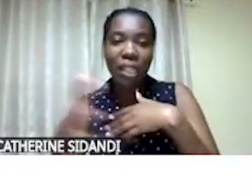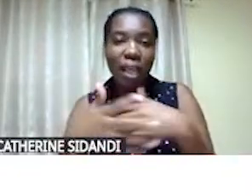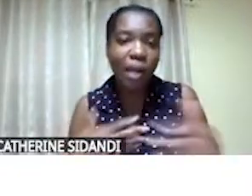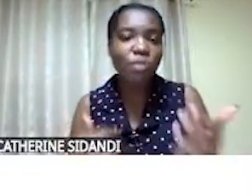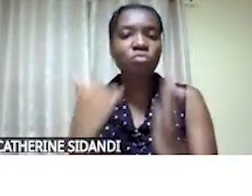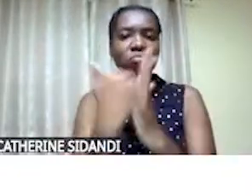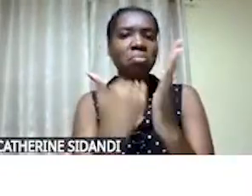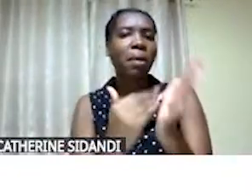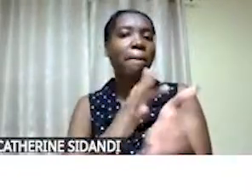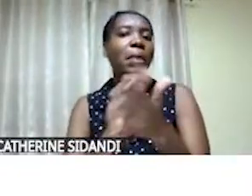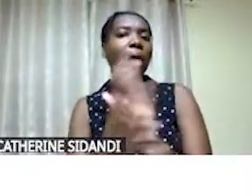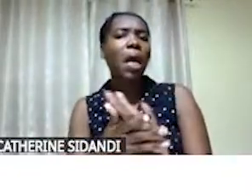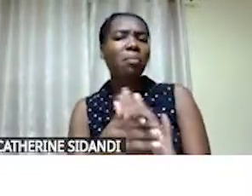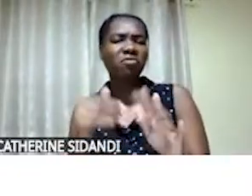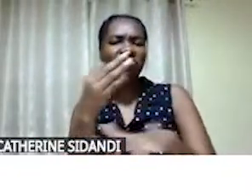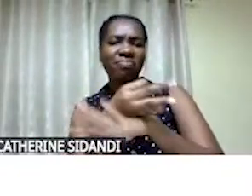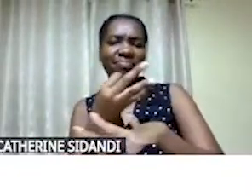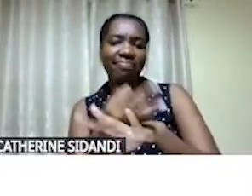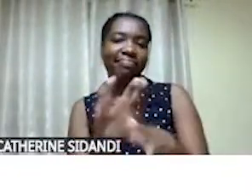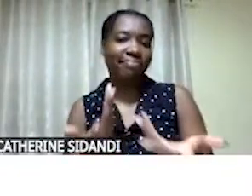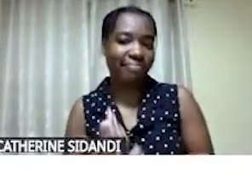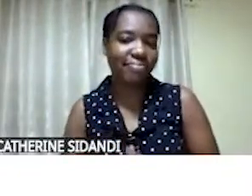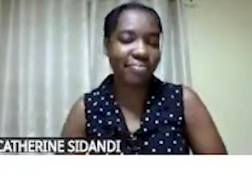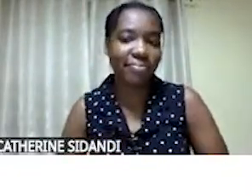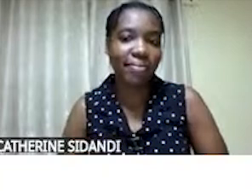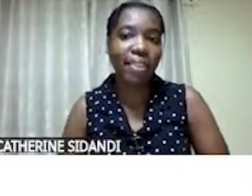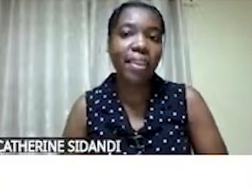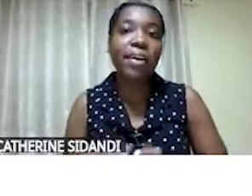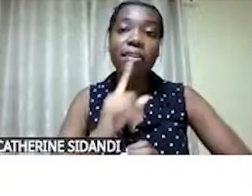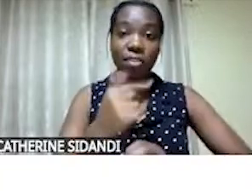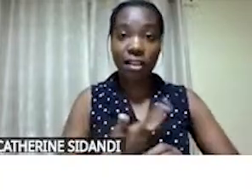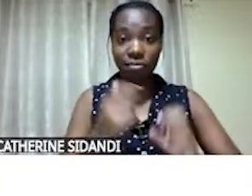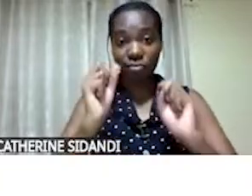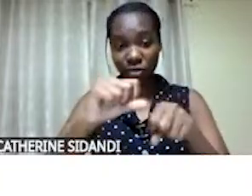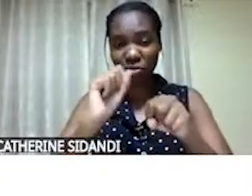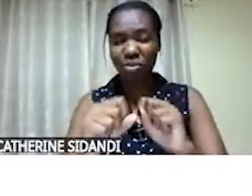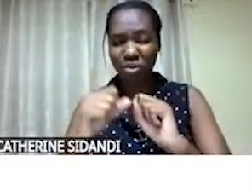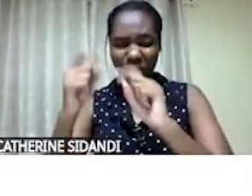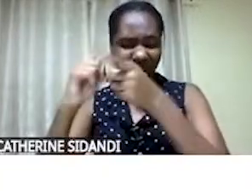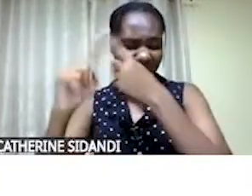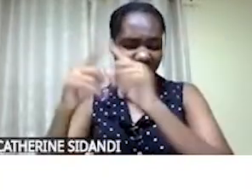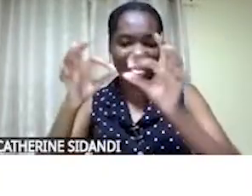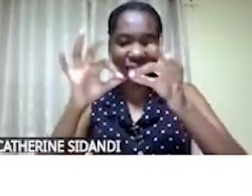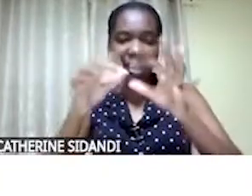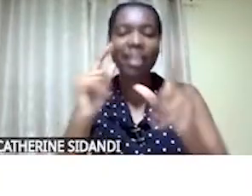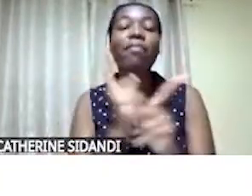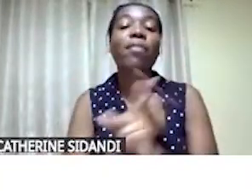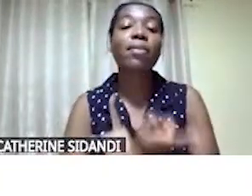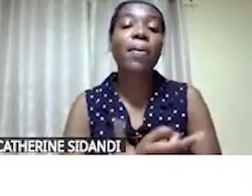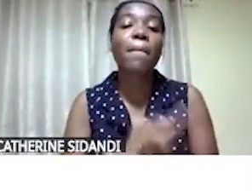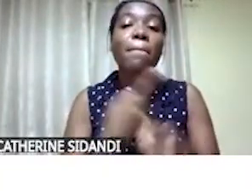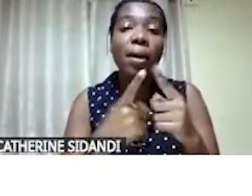illusion. So we can all translate that the way we're going to translate, but the basic meaning is you need